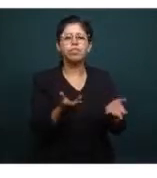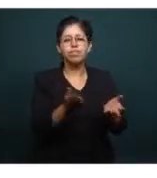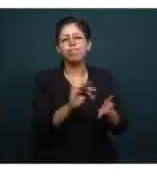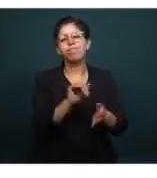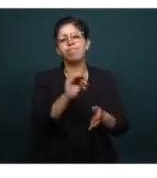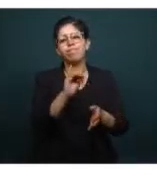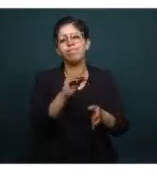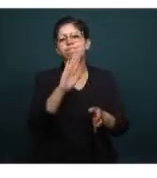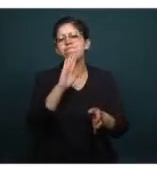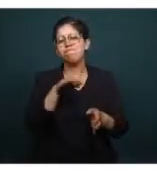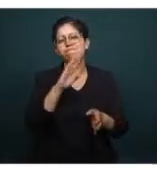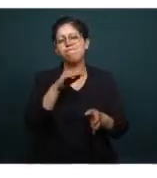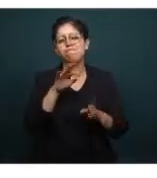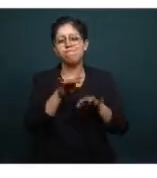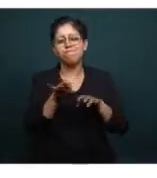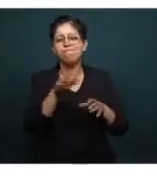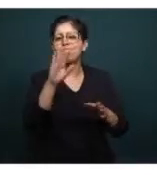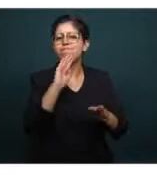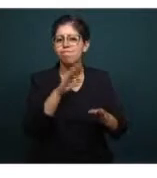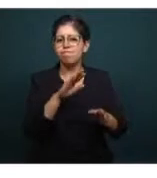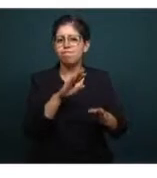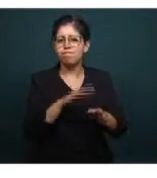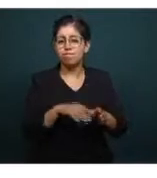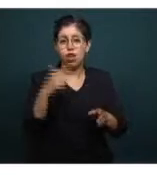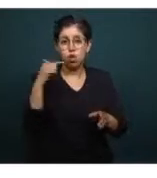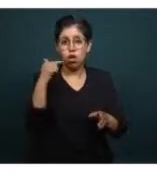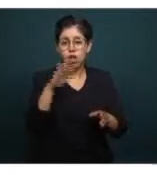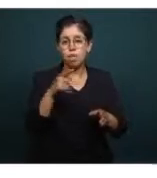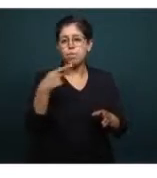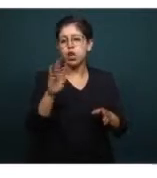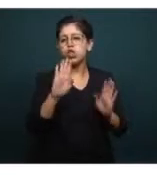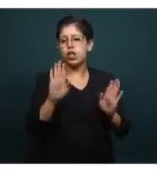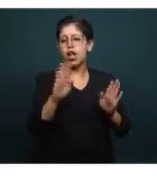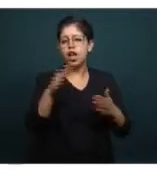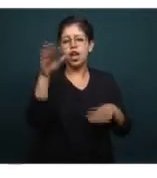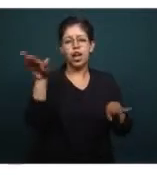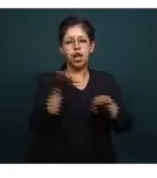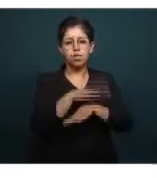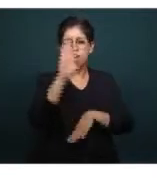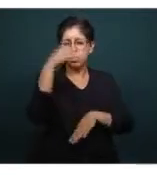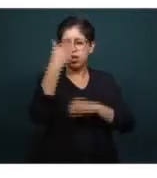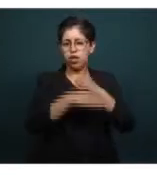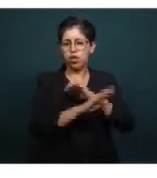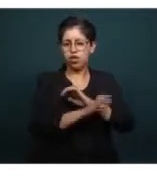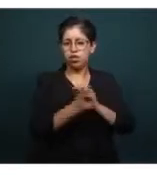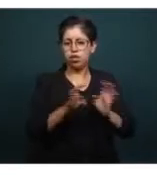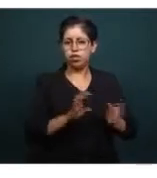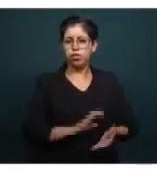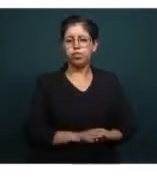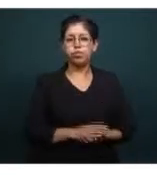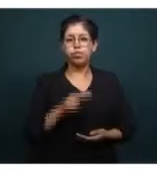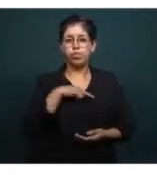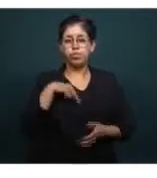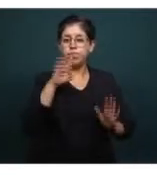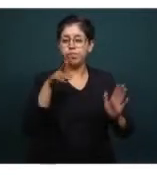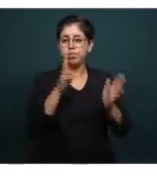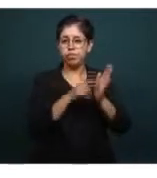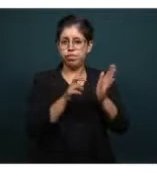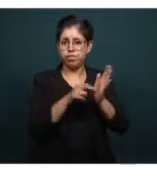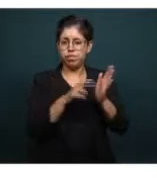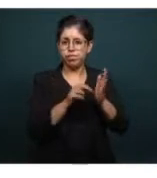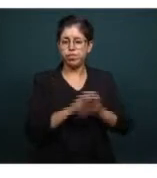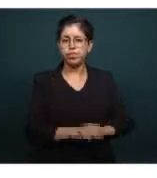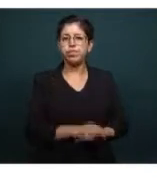quejas de 200 esta complaints from gasolinera that one, so they knew en there la was zona something wrong. metropolitana de Guadalajara And that was in y Guadalajara. inmovilizamos